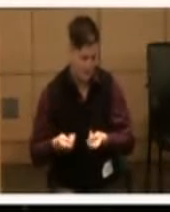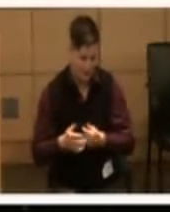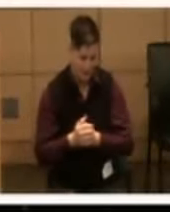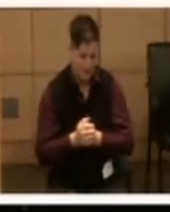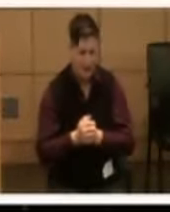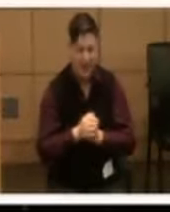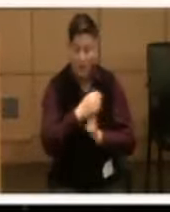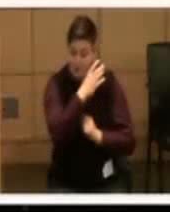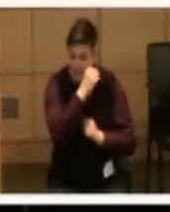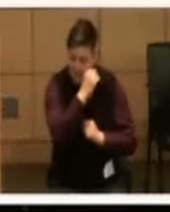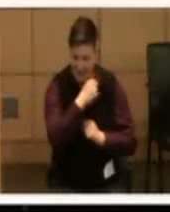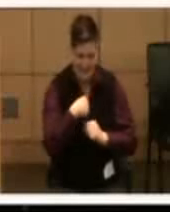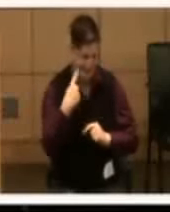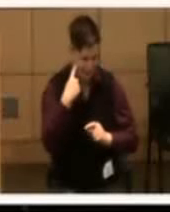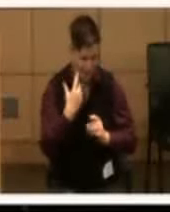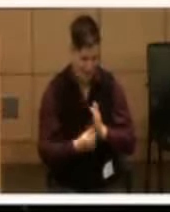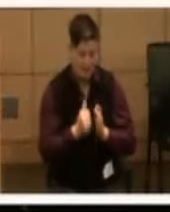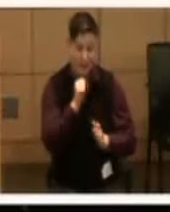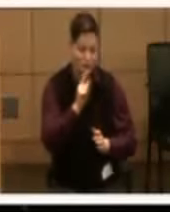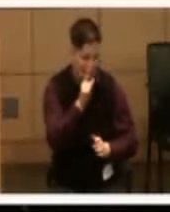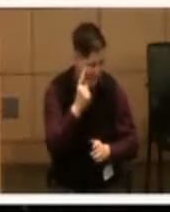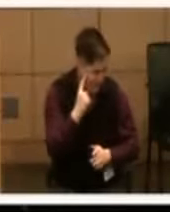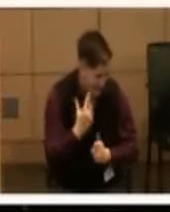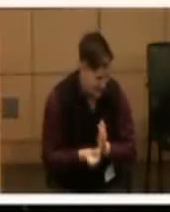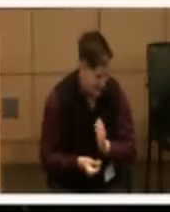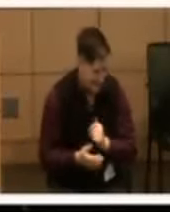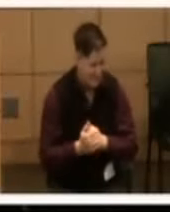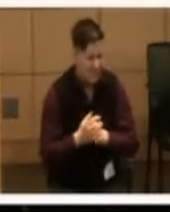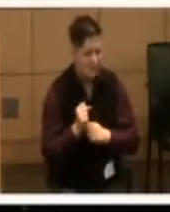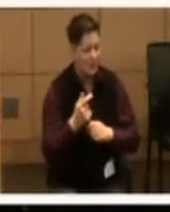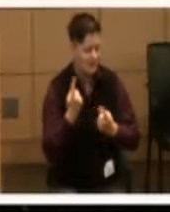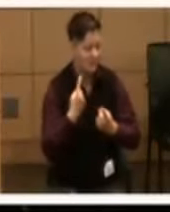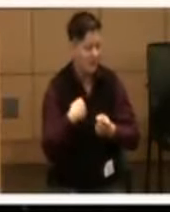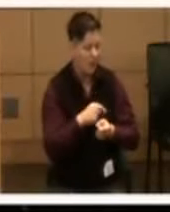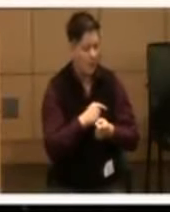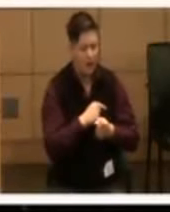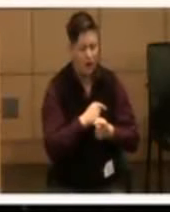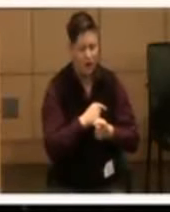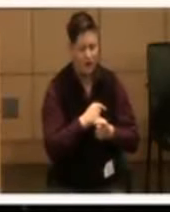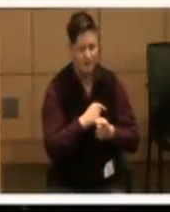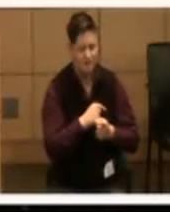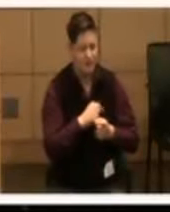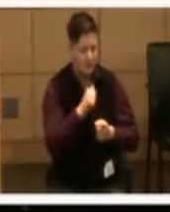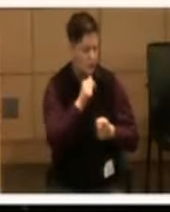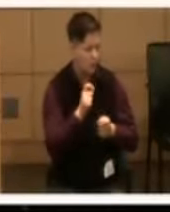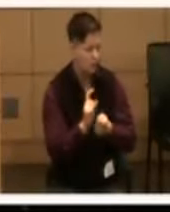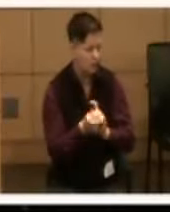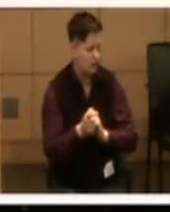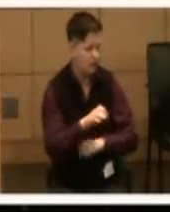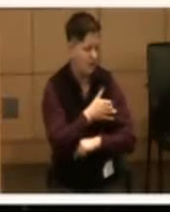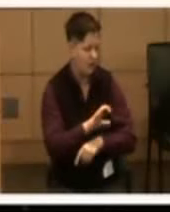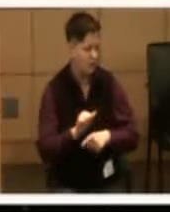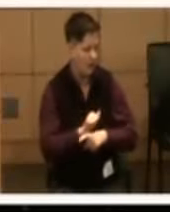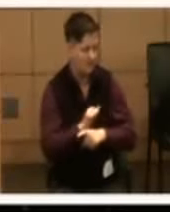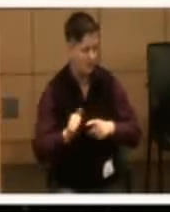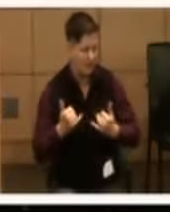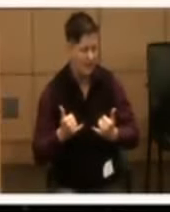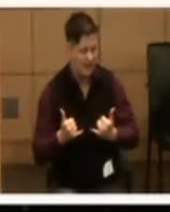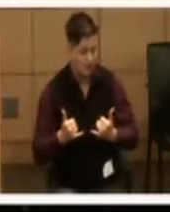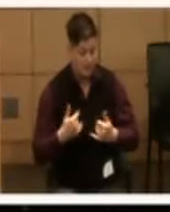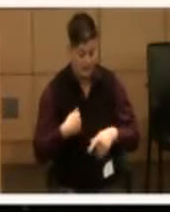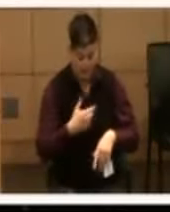that's interesting that we're going to investigate further, but I wouldn't change clinical practice at this point based on that.